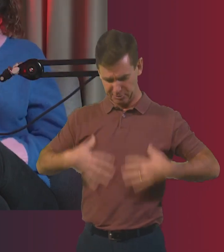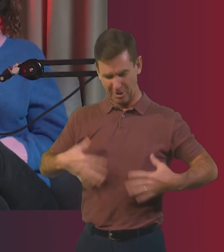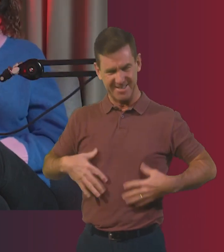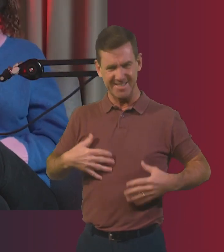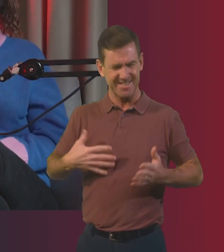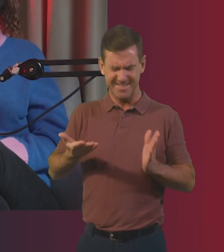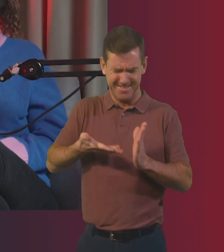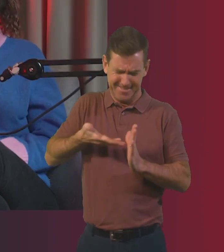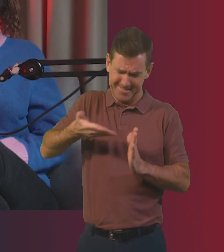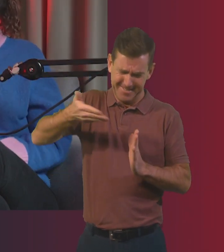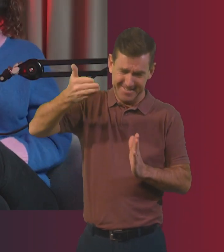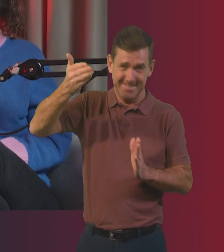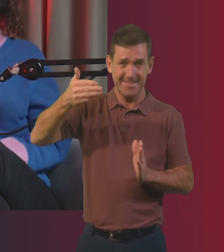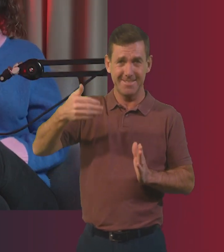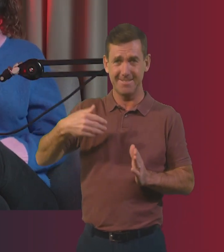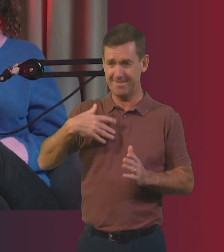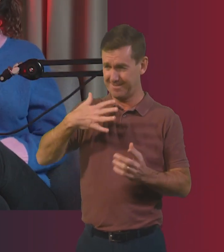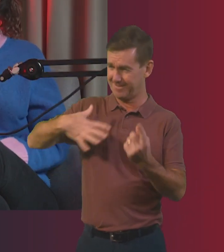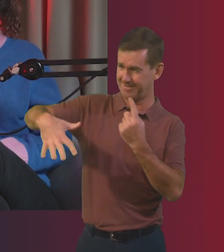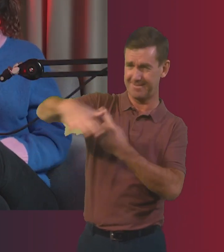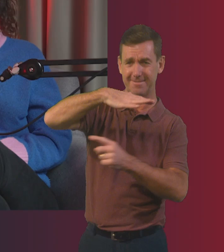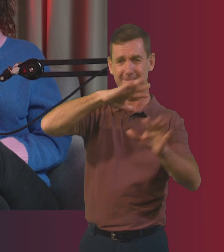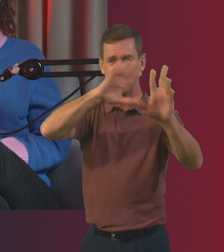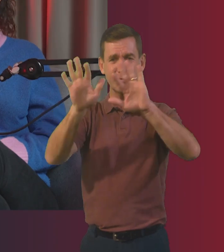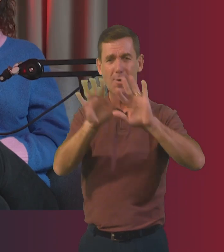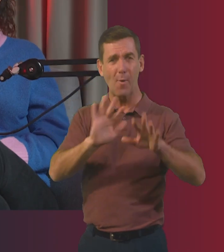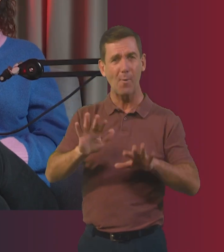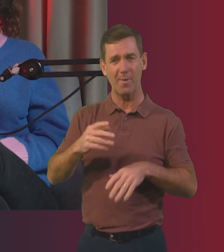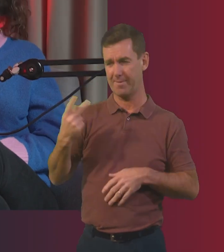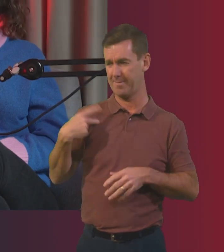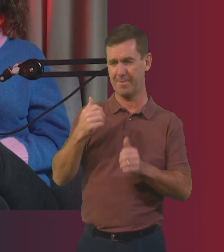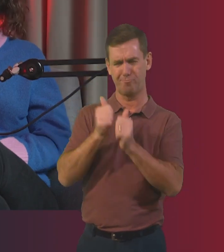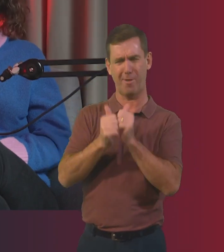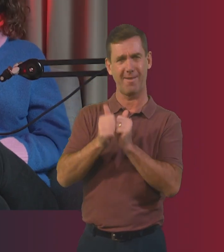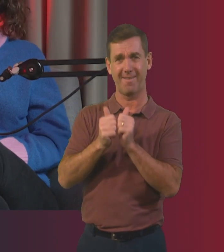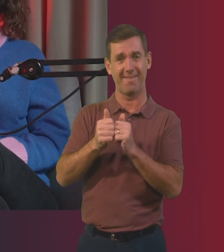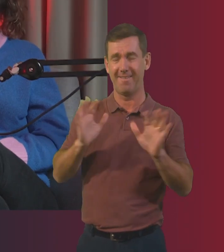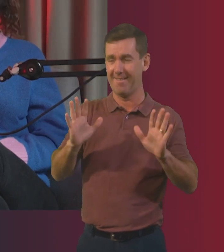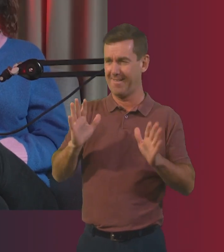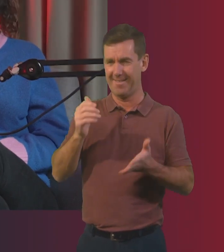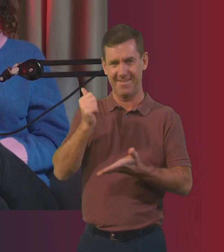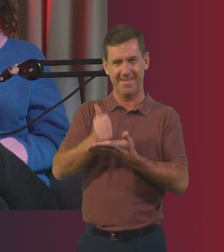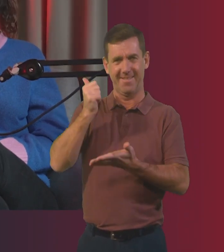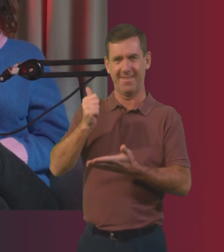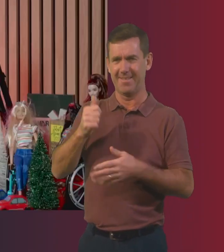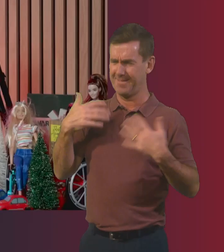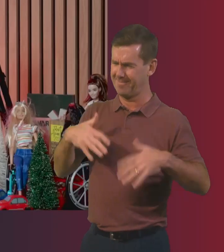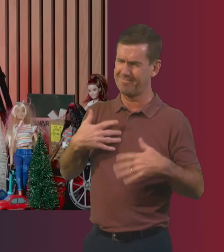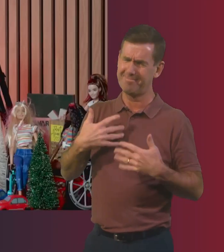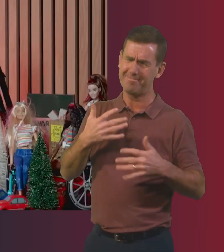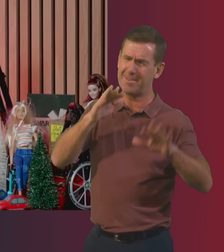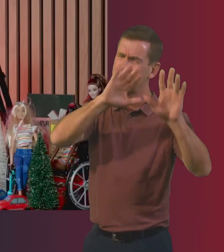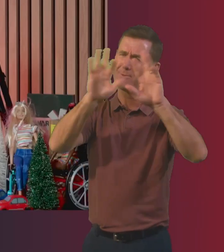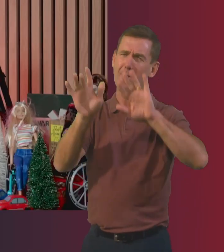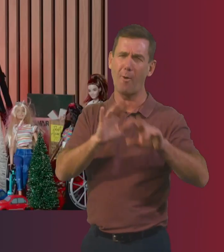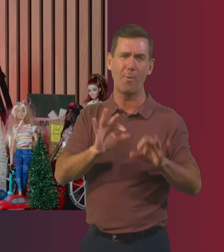outfits and outside in the snow with my brother. And yeah. Oh, that's it's lovely. nice, isn't it, when it snows? I'm so sorry,